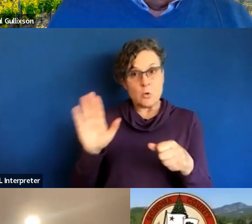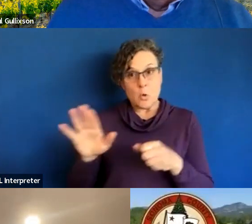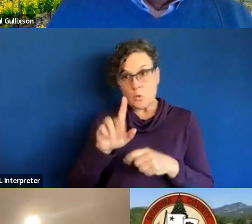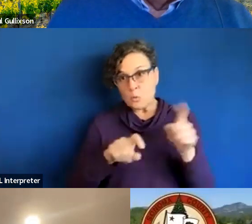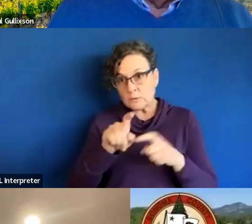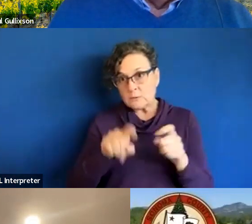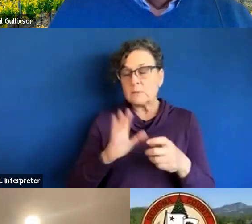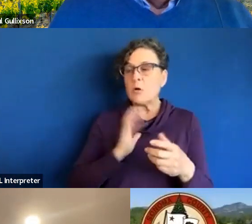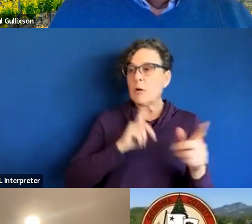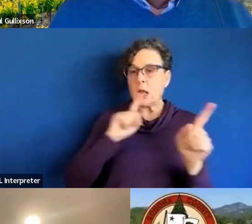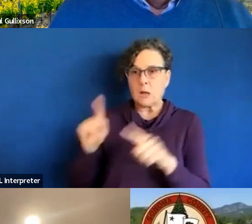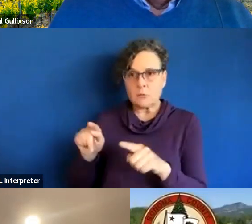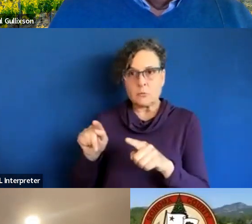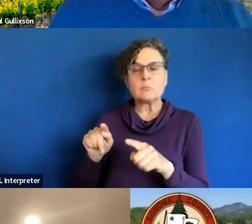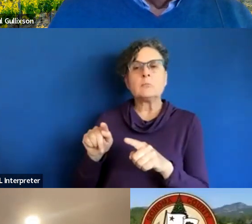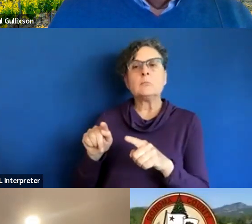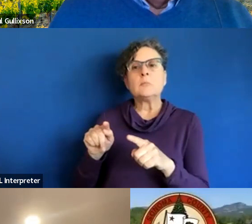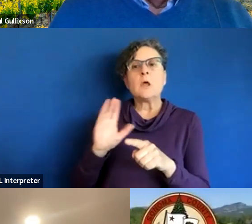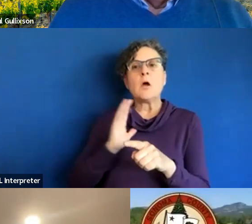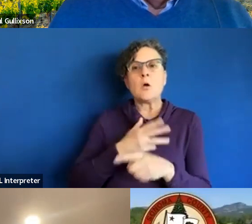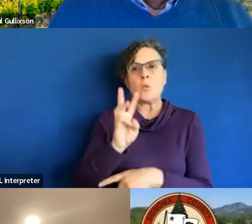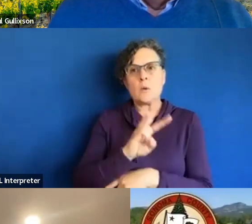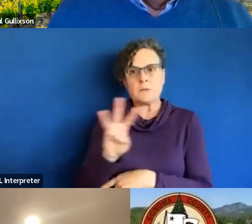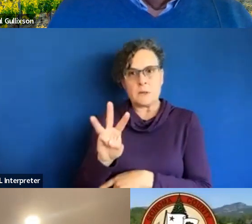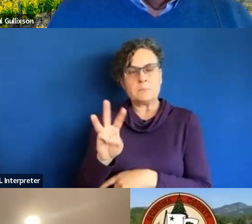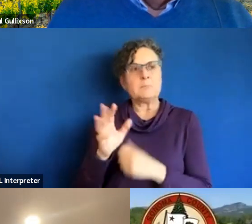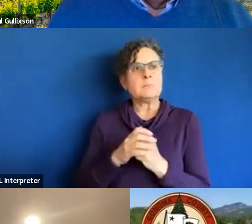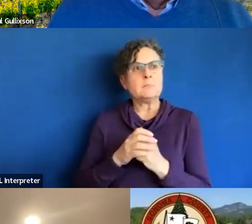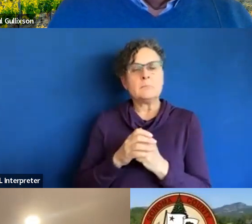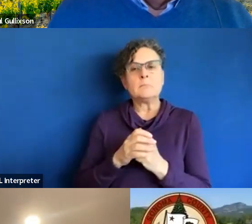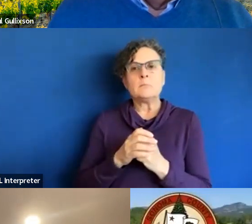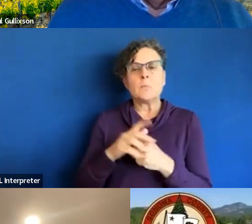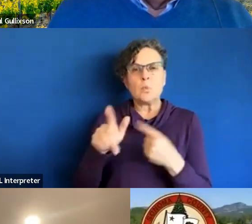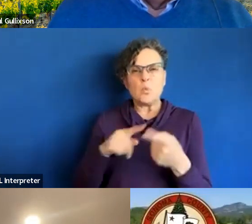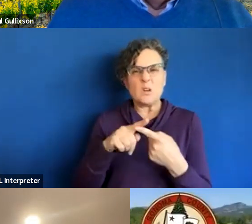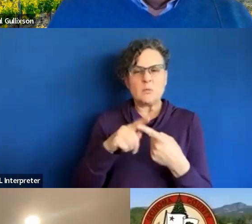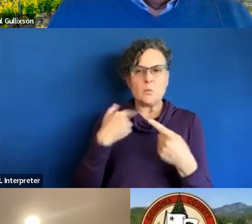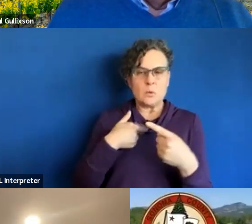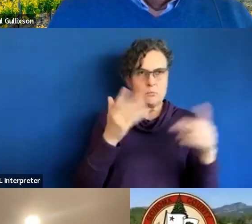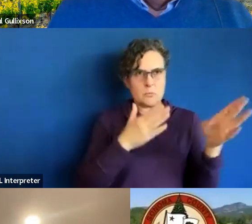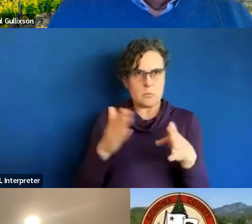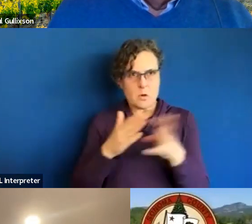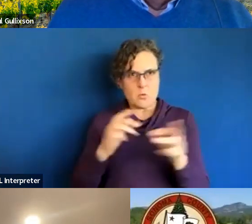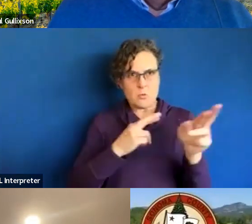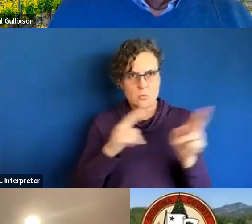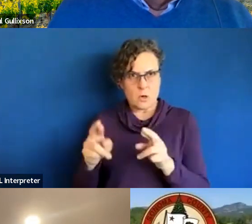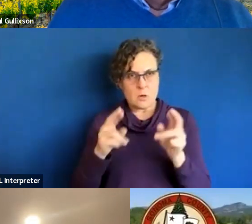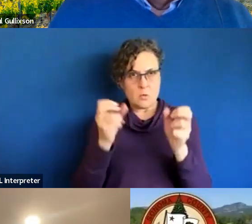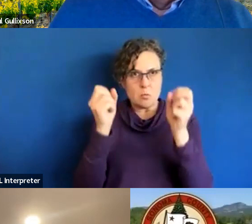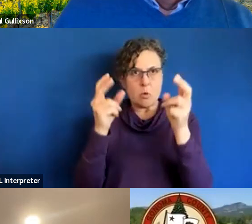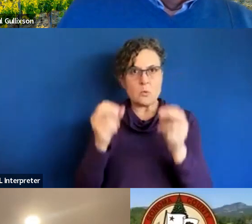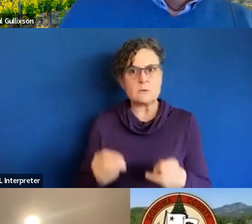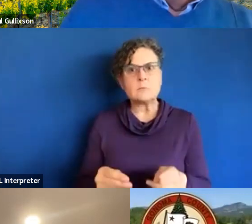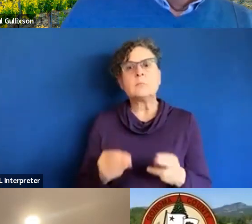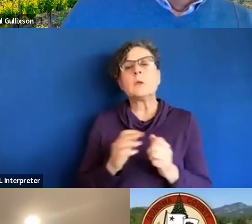and the answers on our website as soon as we pull those together. And we will be